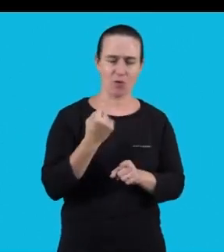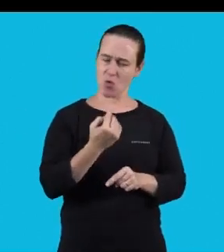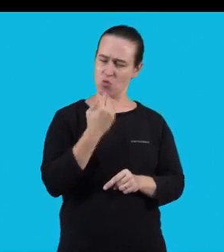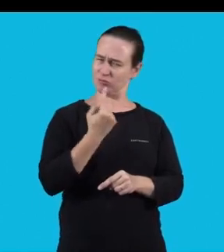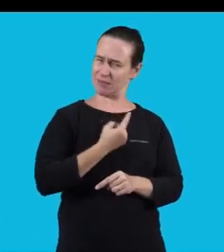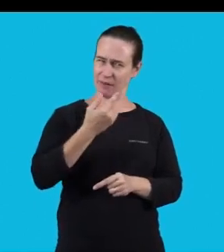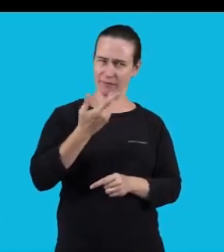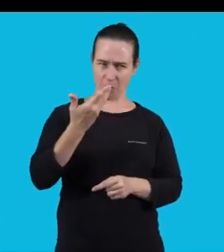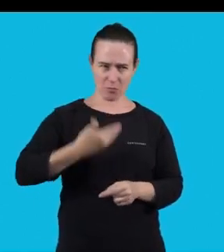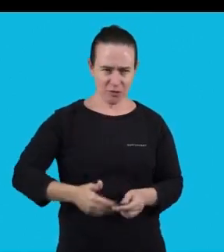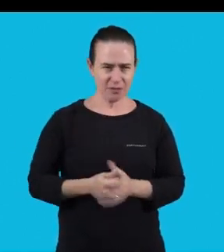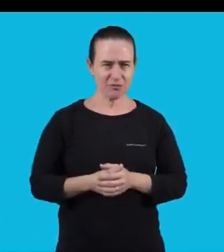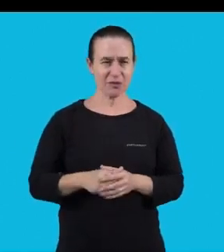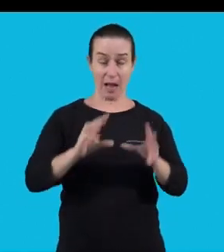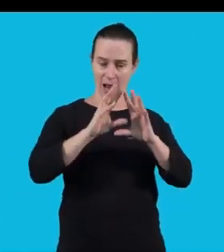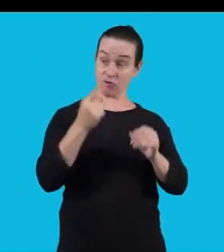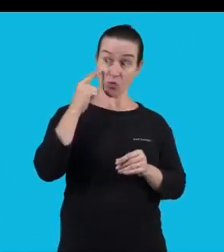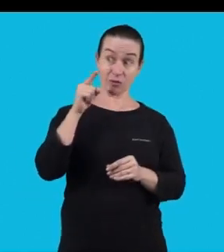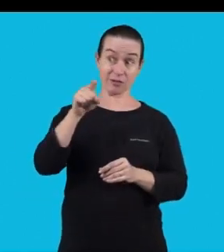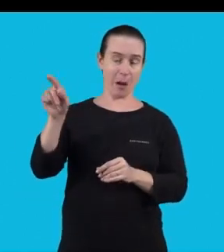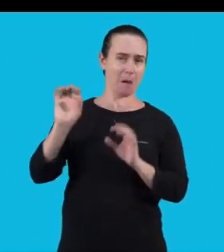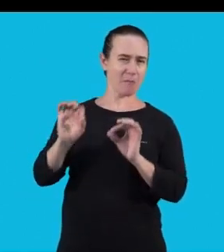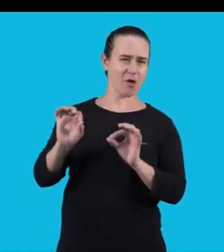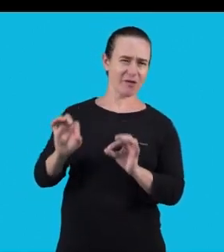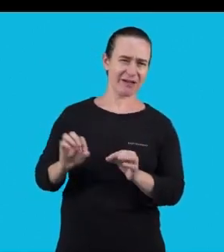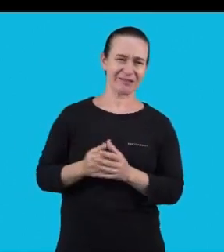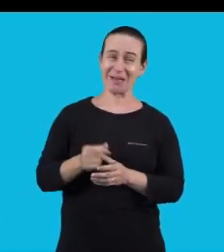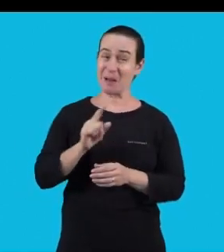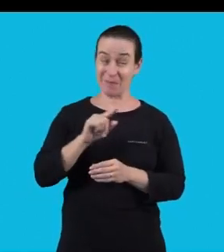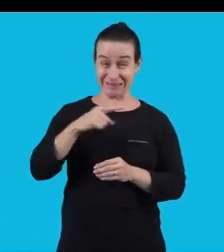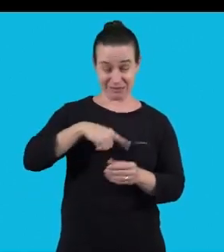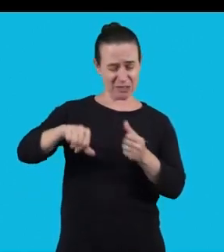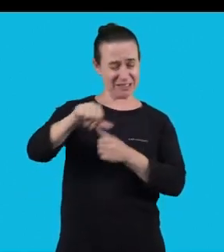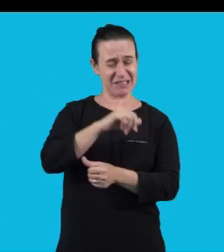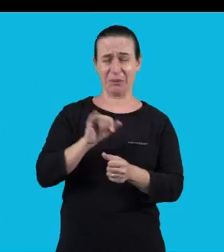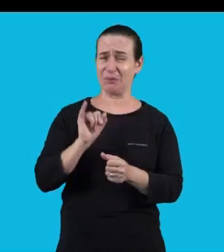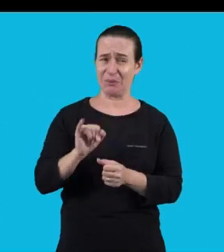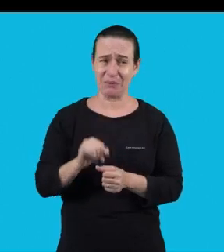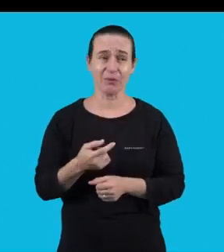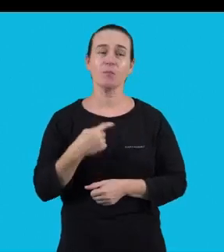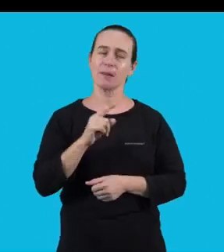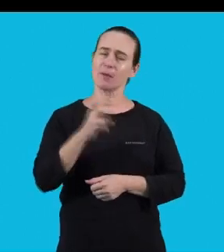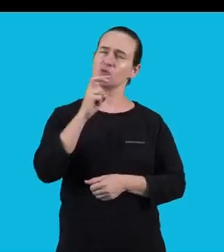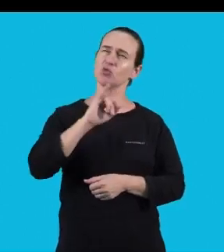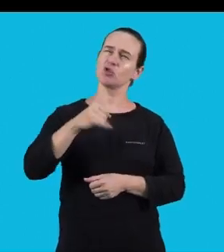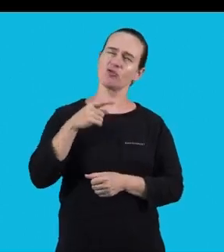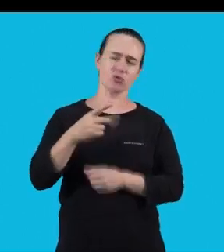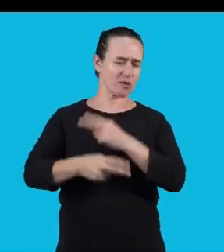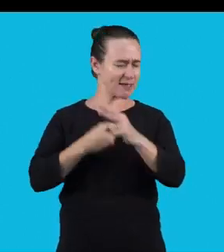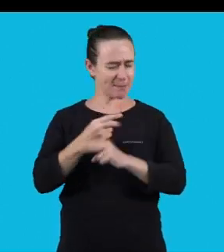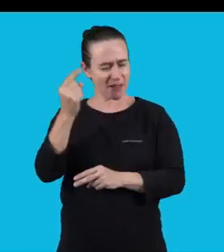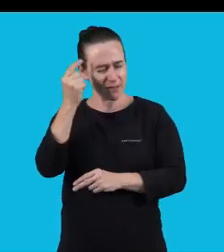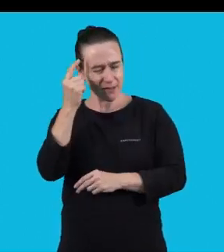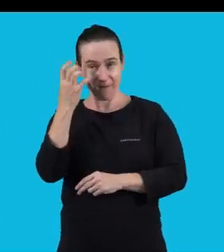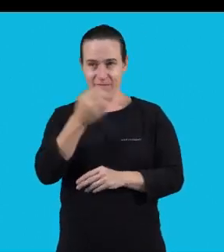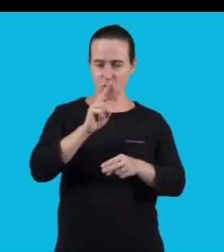self-perception. Everything appears to be real perfect, but the fabric of our society is frazzled. Use January to take stock and start